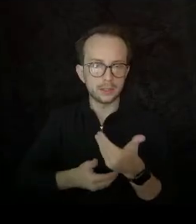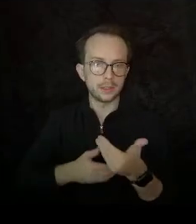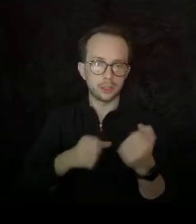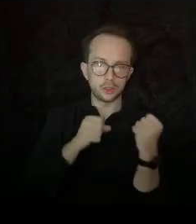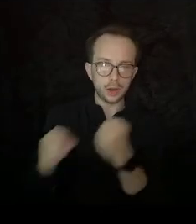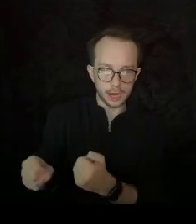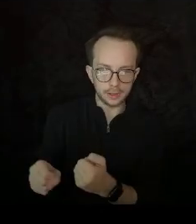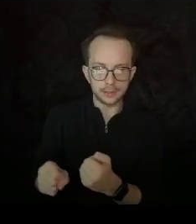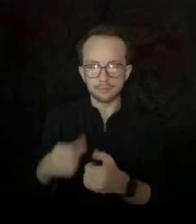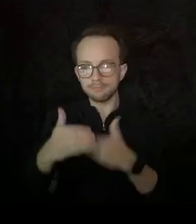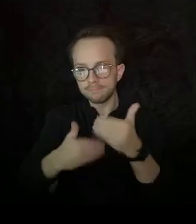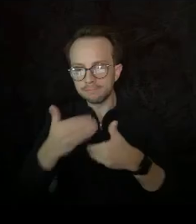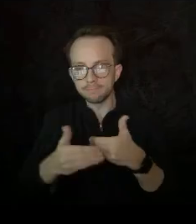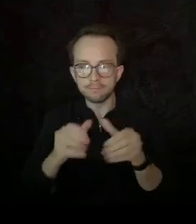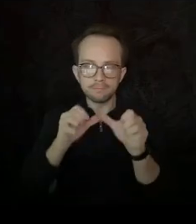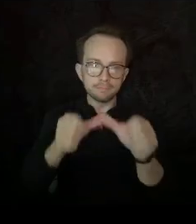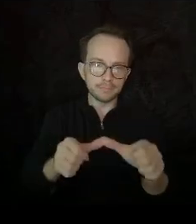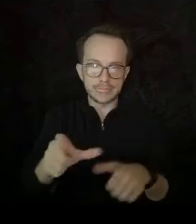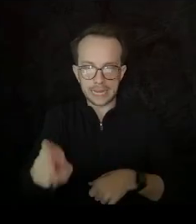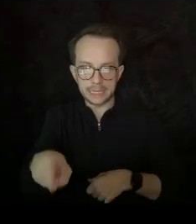needs.